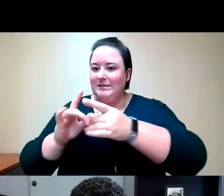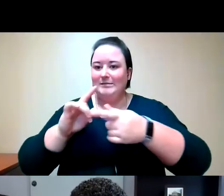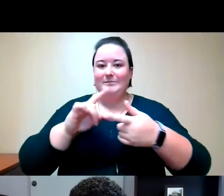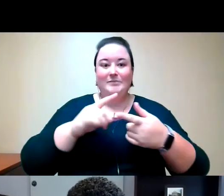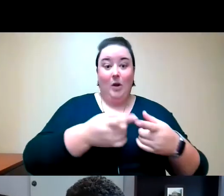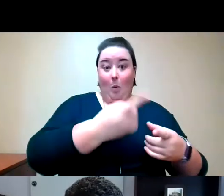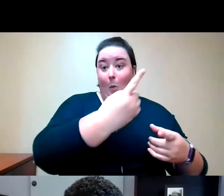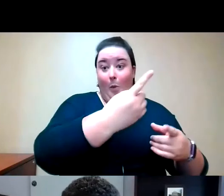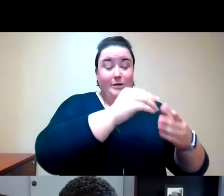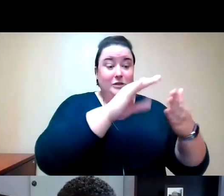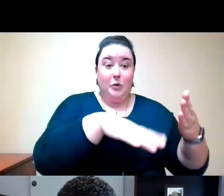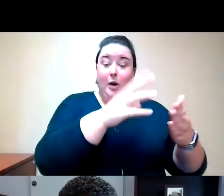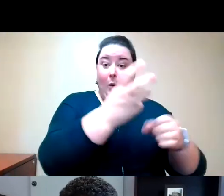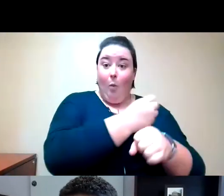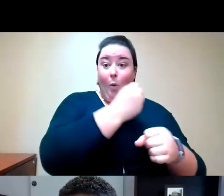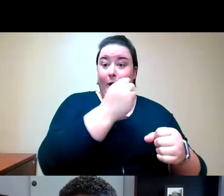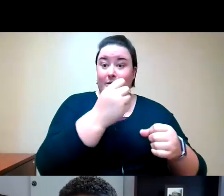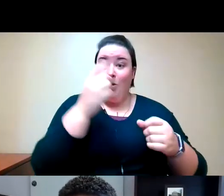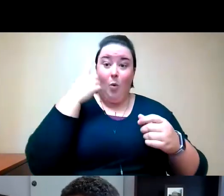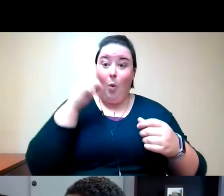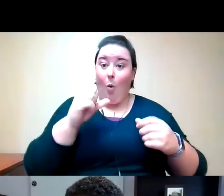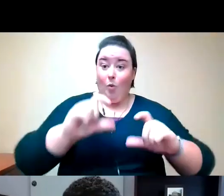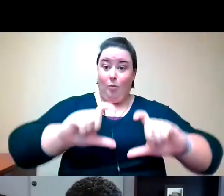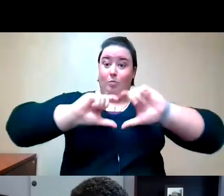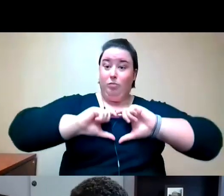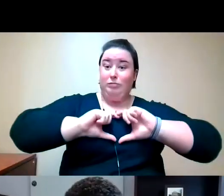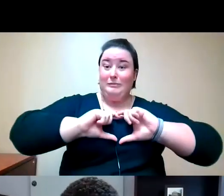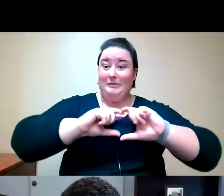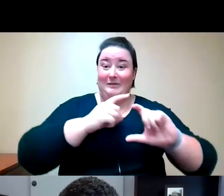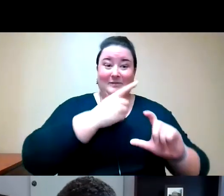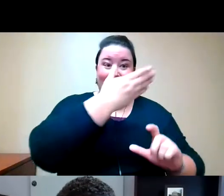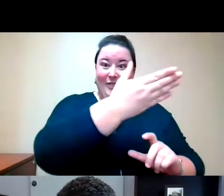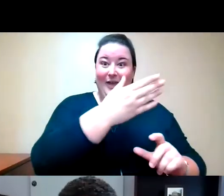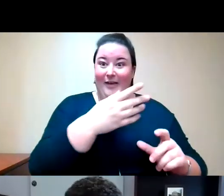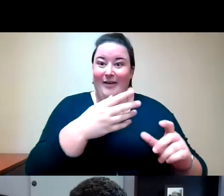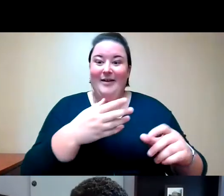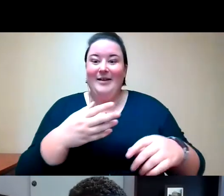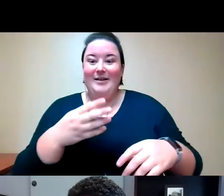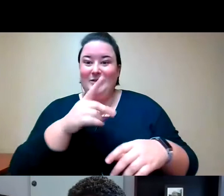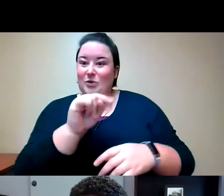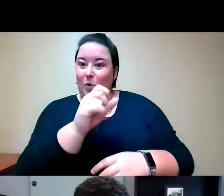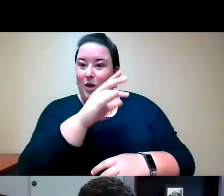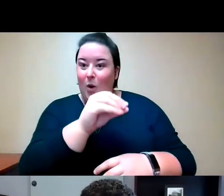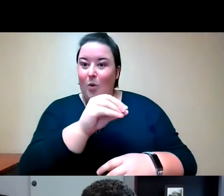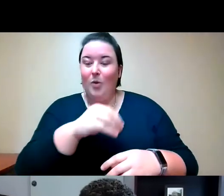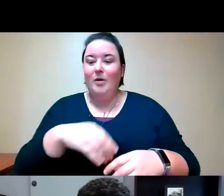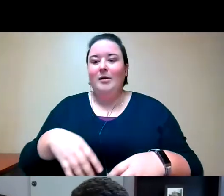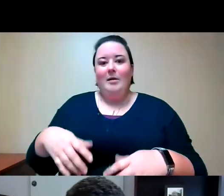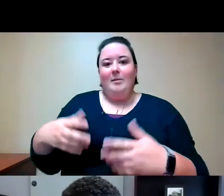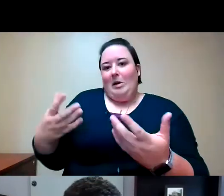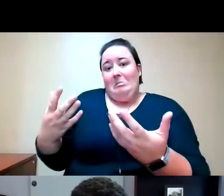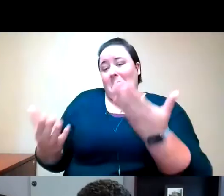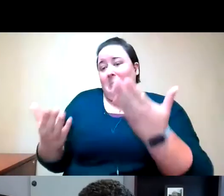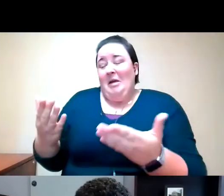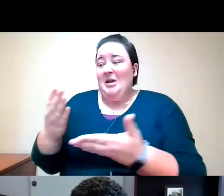gold at Tokyo this year in the high jump in the Paralympics, all the way to individuals that just want to get access to physical activity